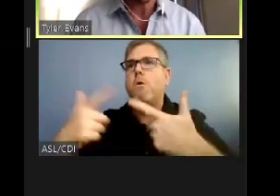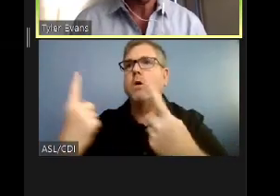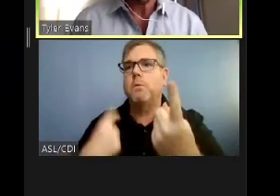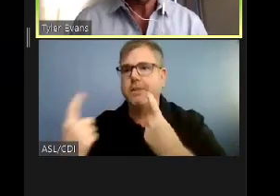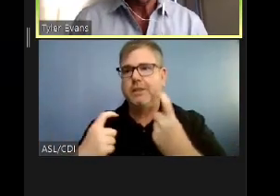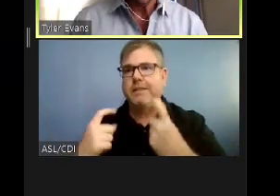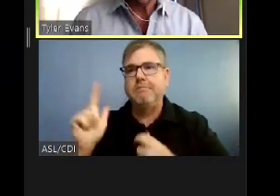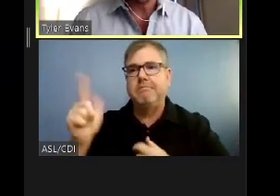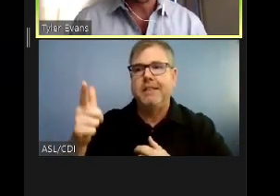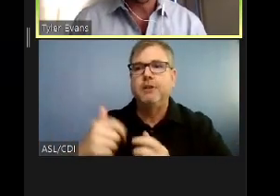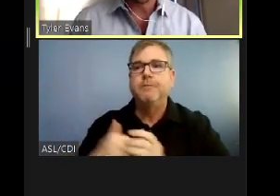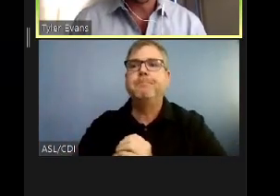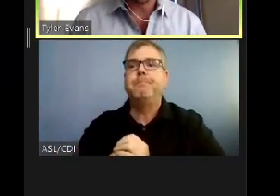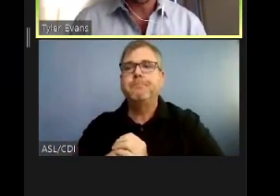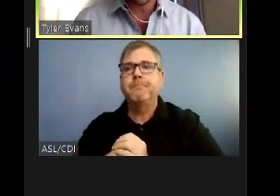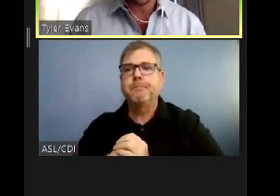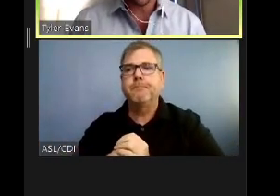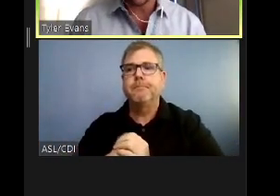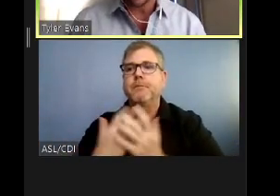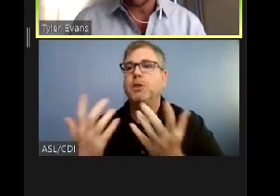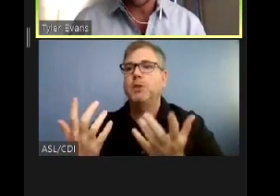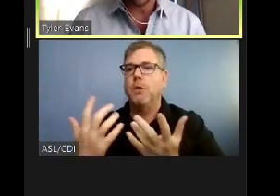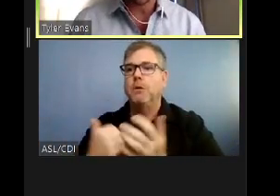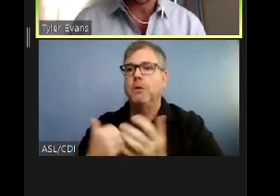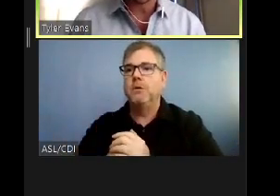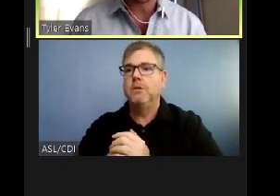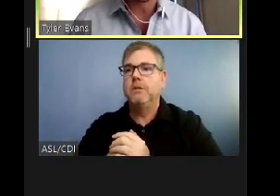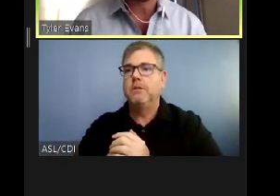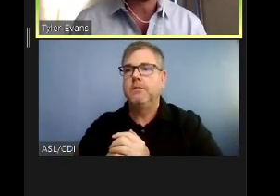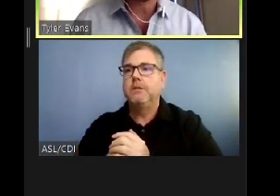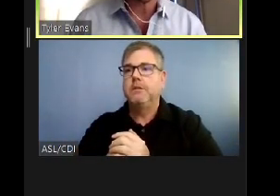So let's get right into it. Next slide, please.